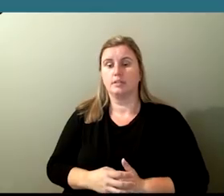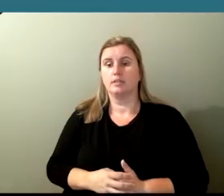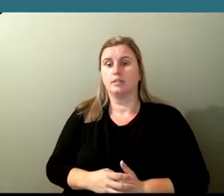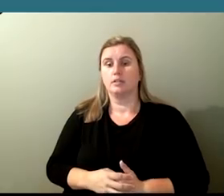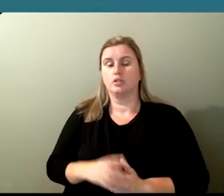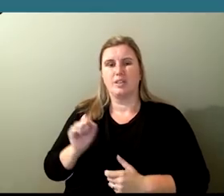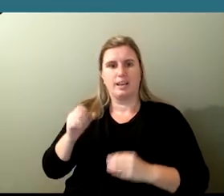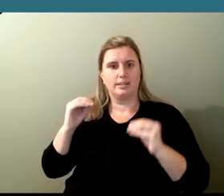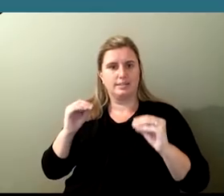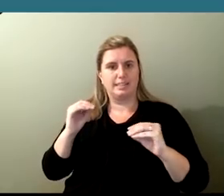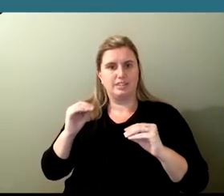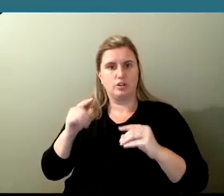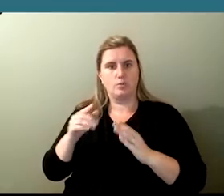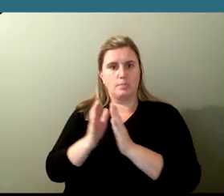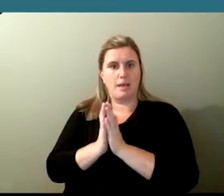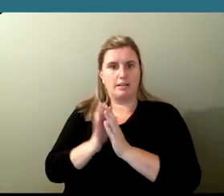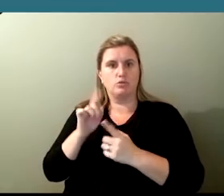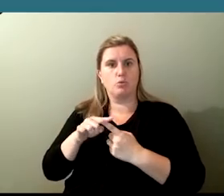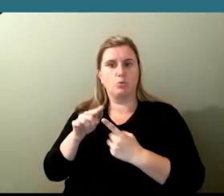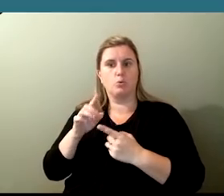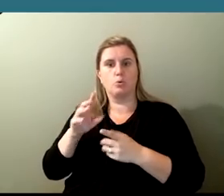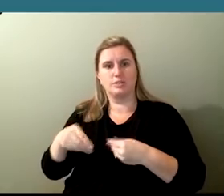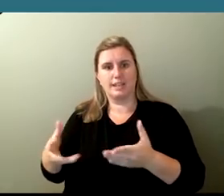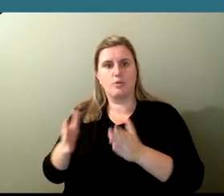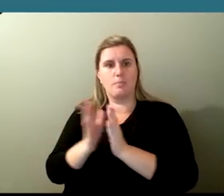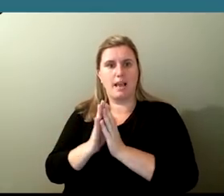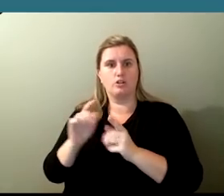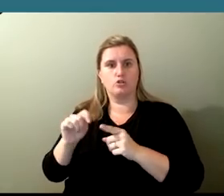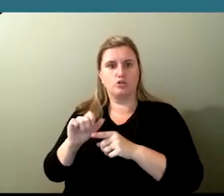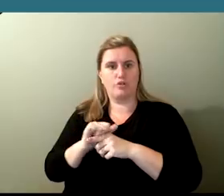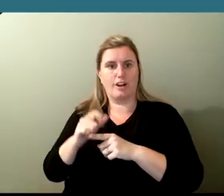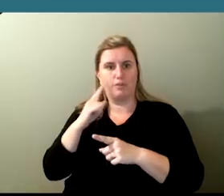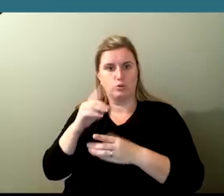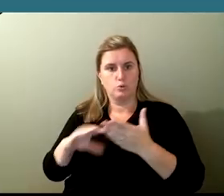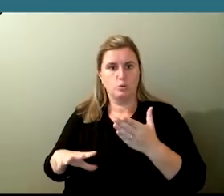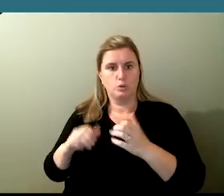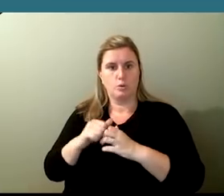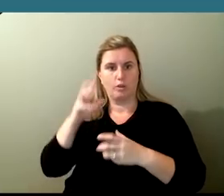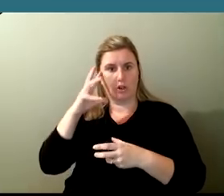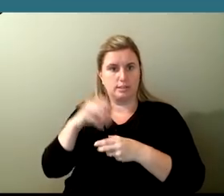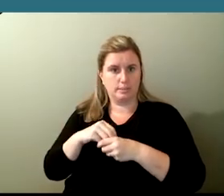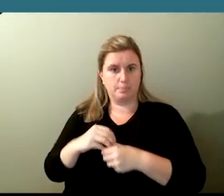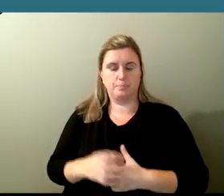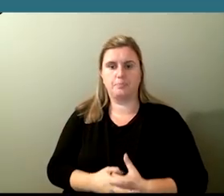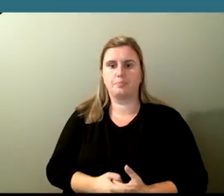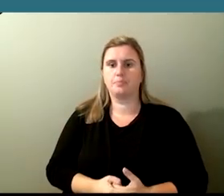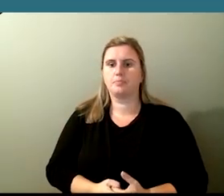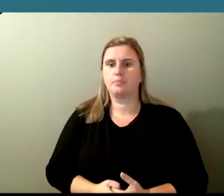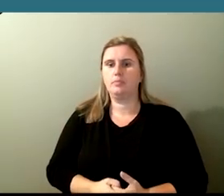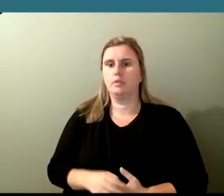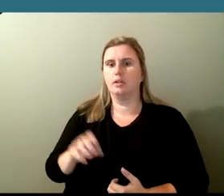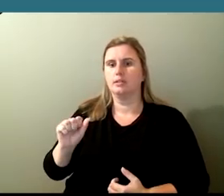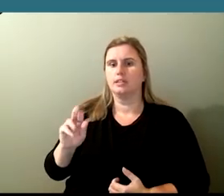so that they could teach those MANs to, or deliver man training to students with autism.